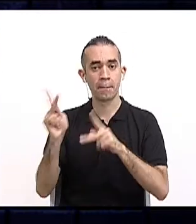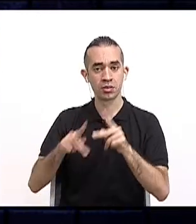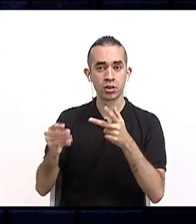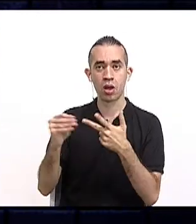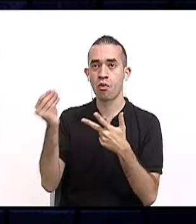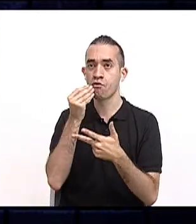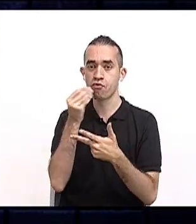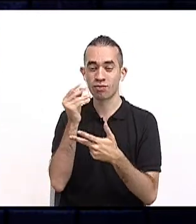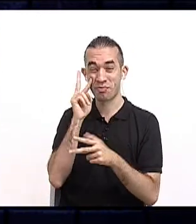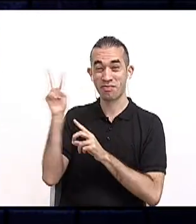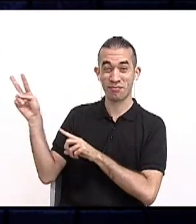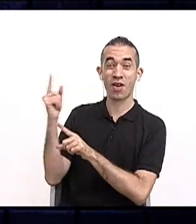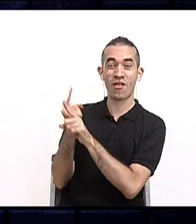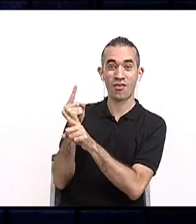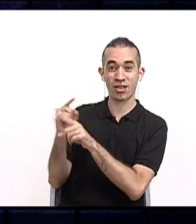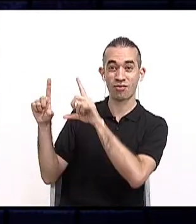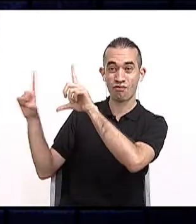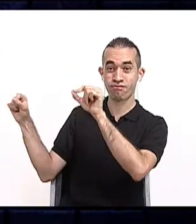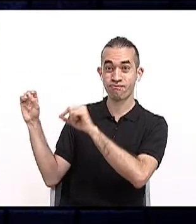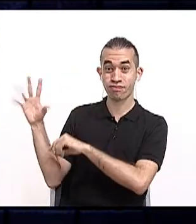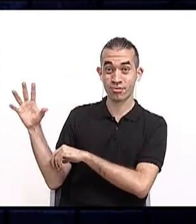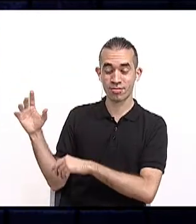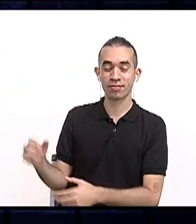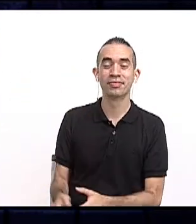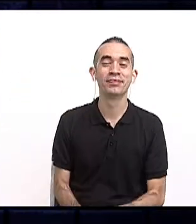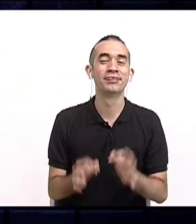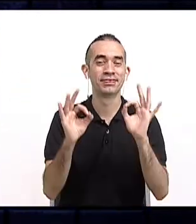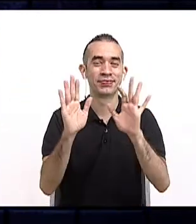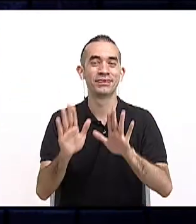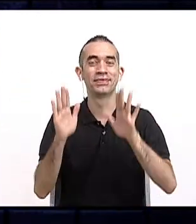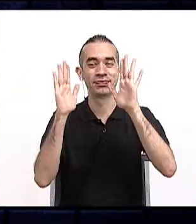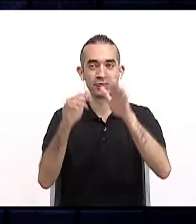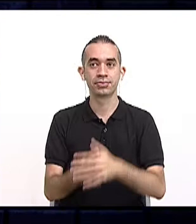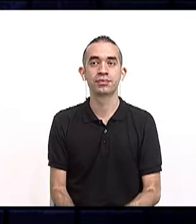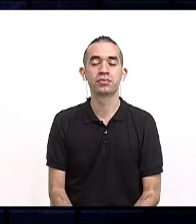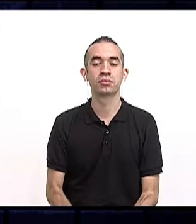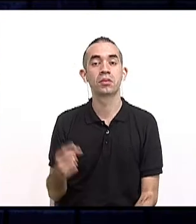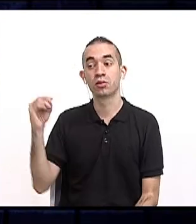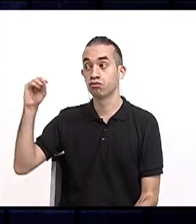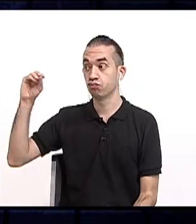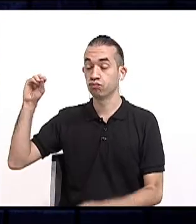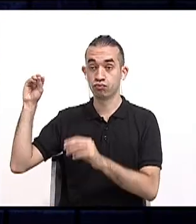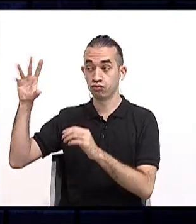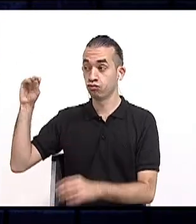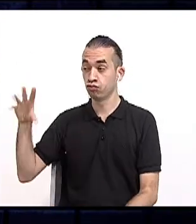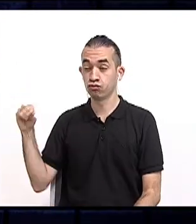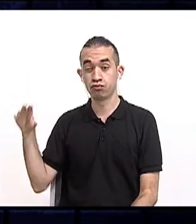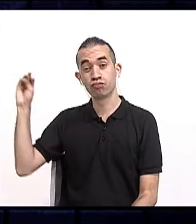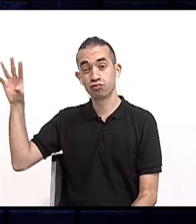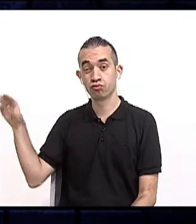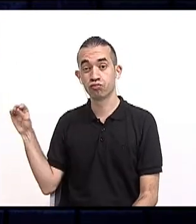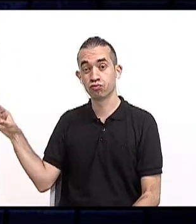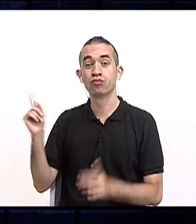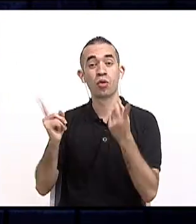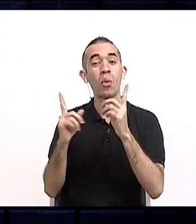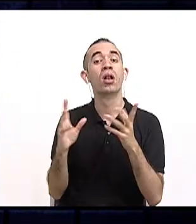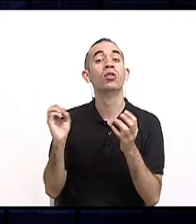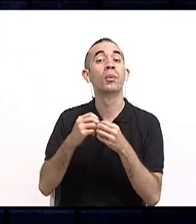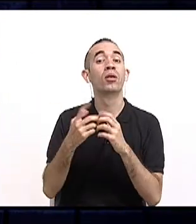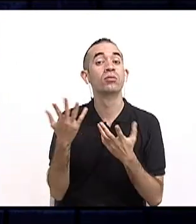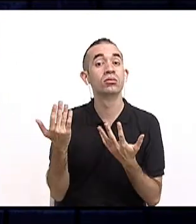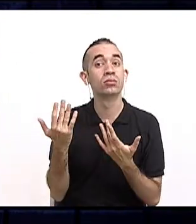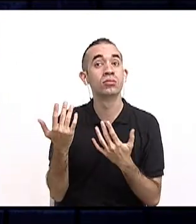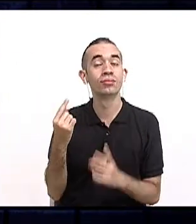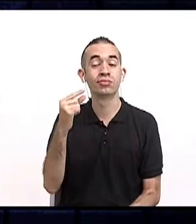Very good, excellent. Let's continue. Now we have one more number here. Let's see what is going to be